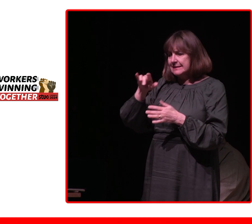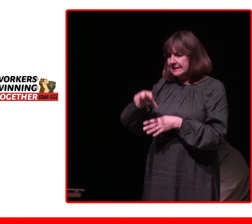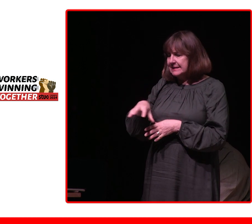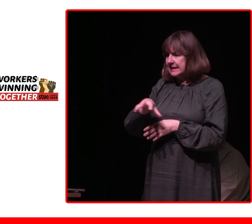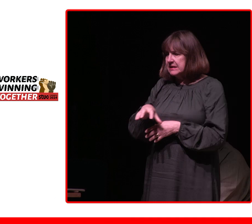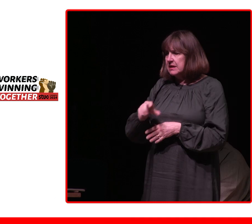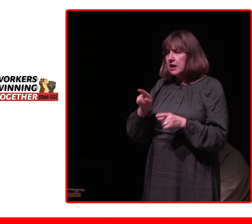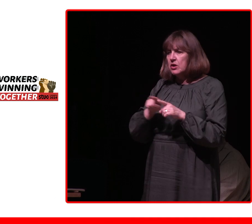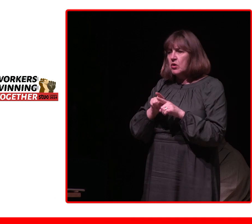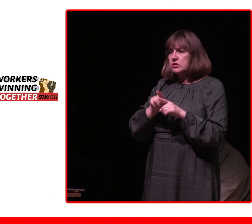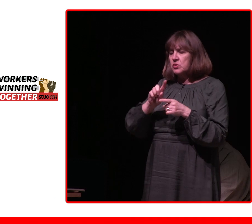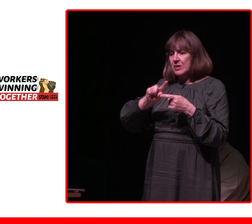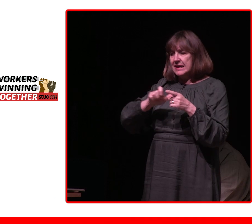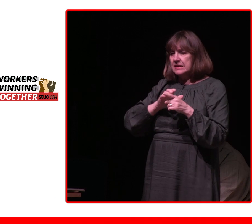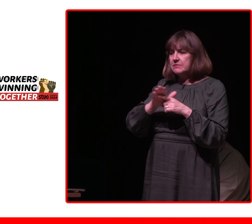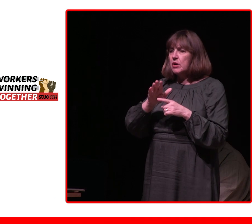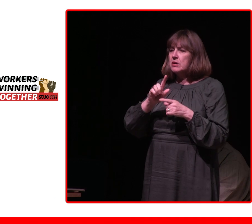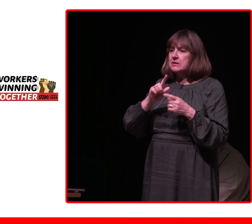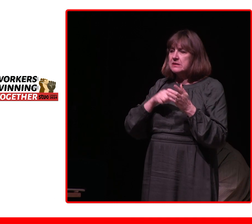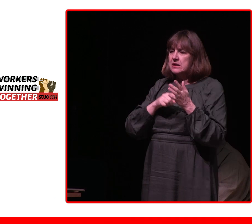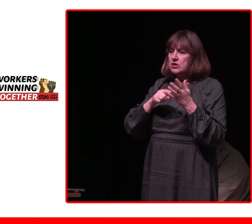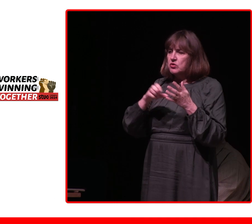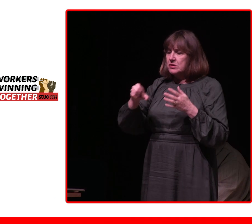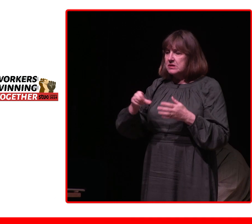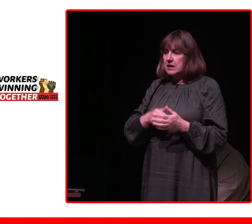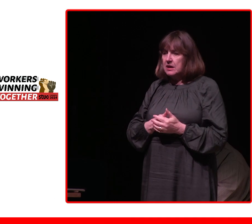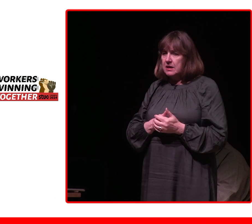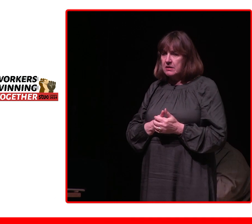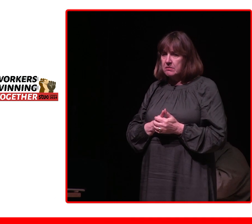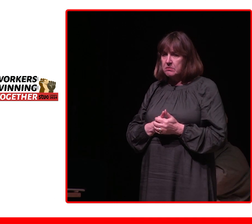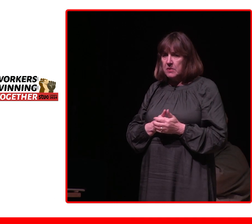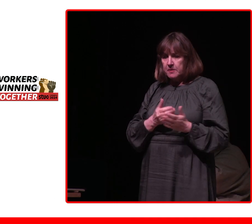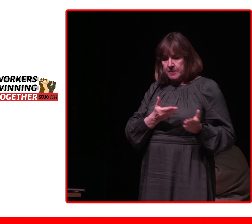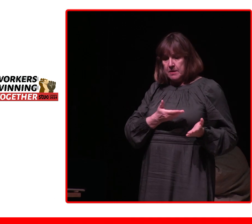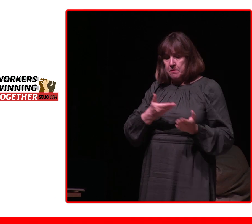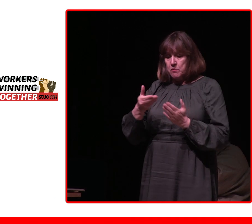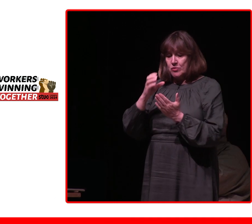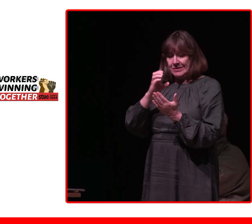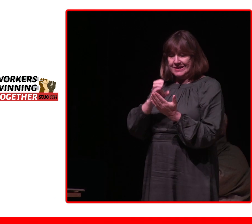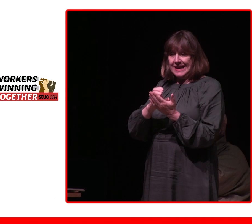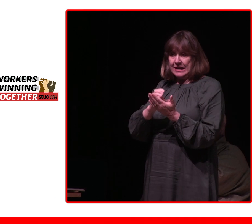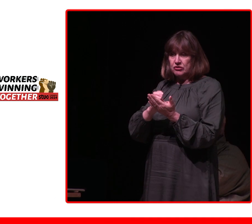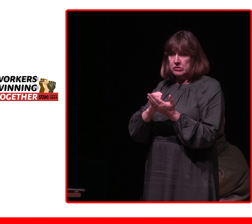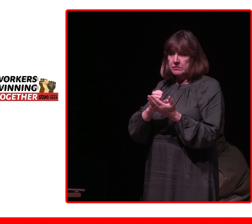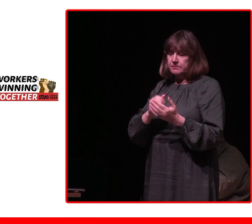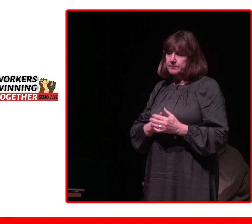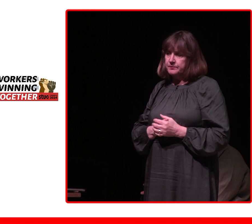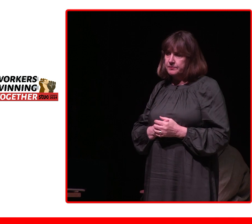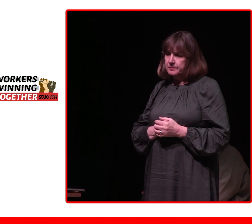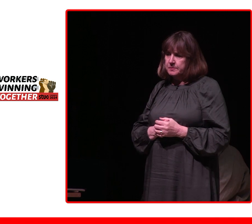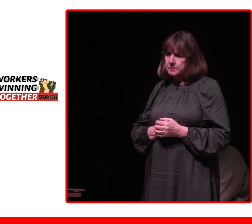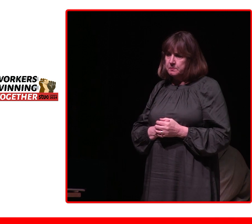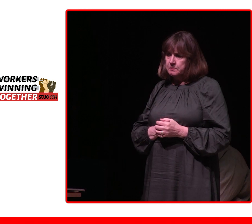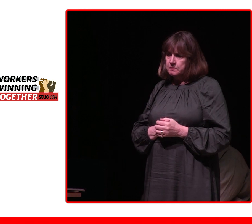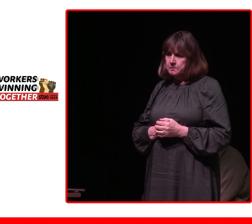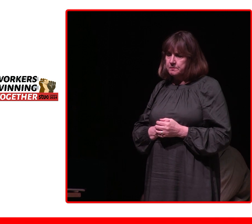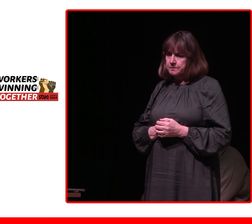the Edinburgh TUC, who originally put forward the section of the motion that